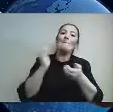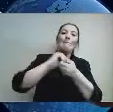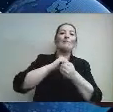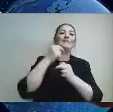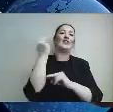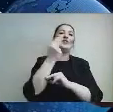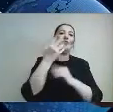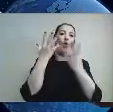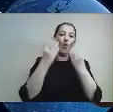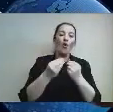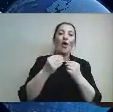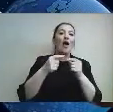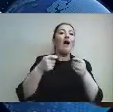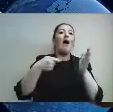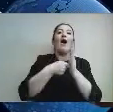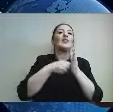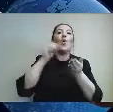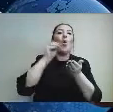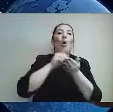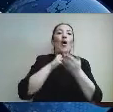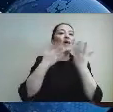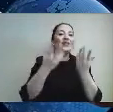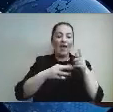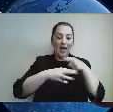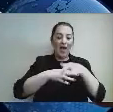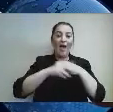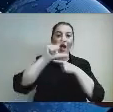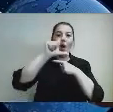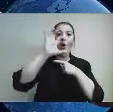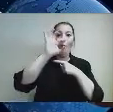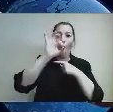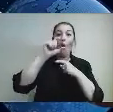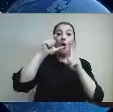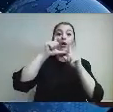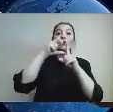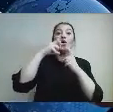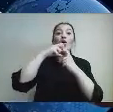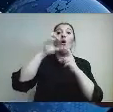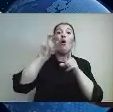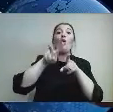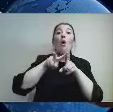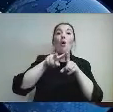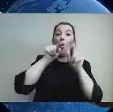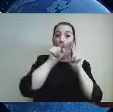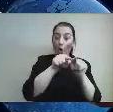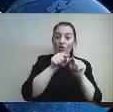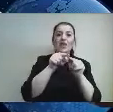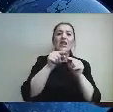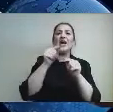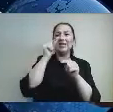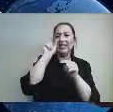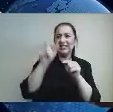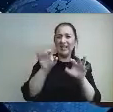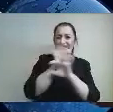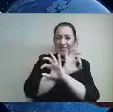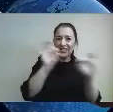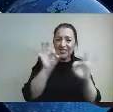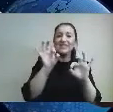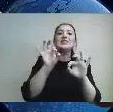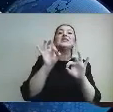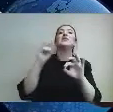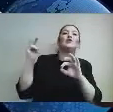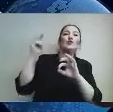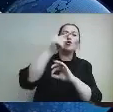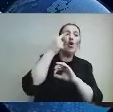where he is able to actually throw balls of seed or seed balls from